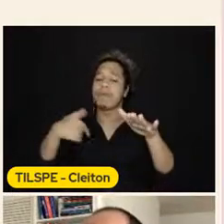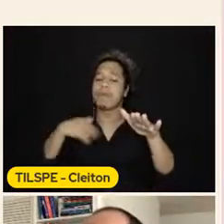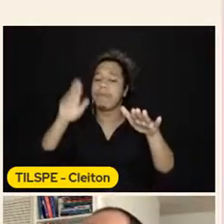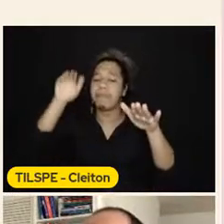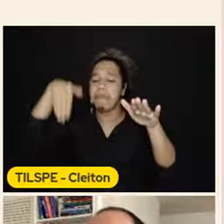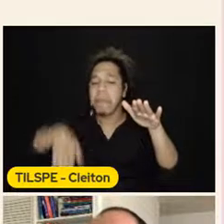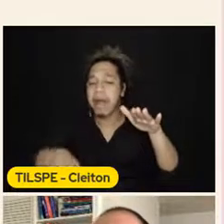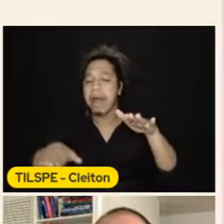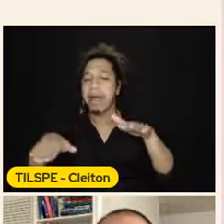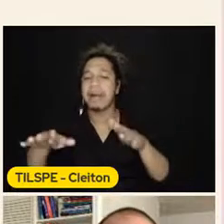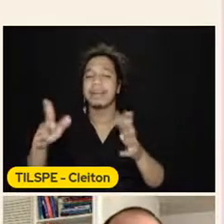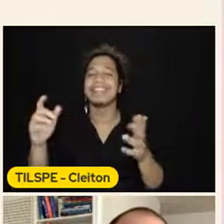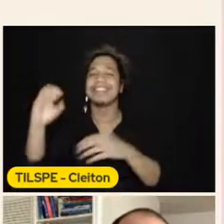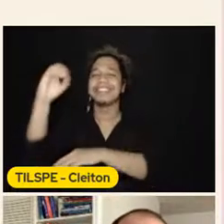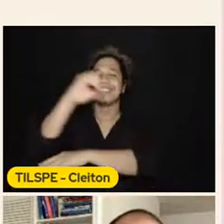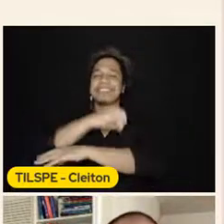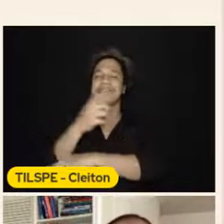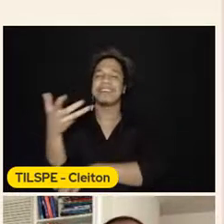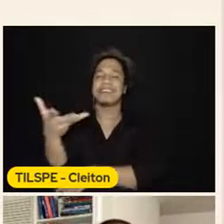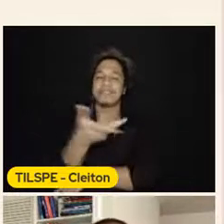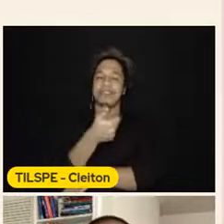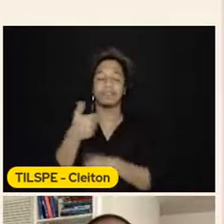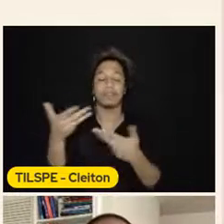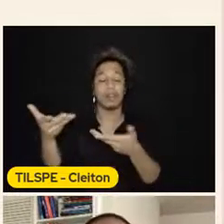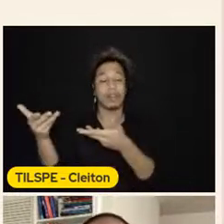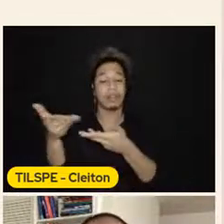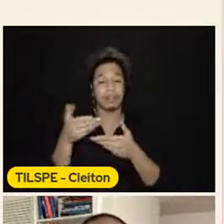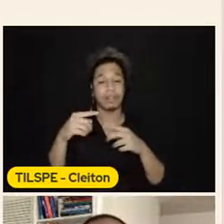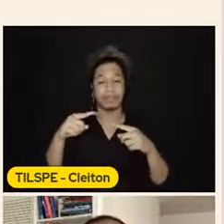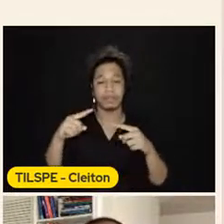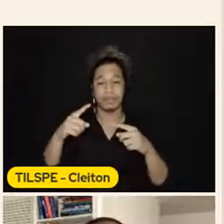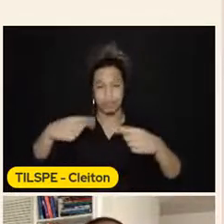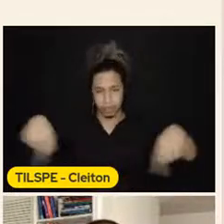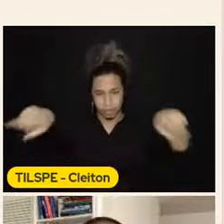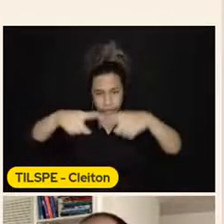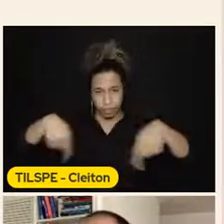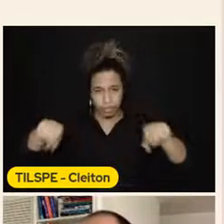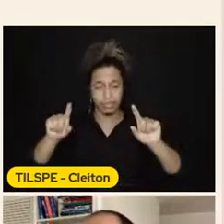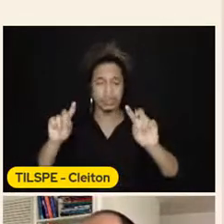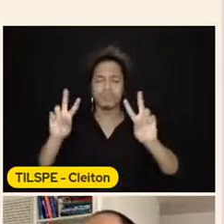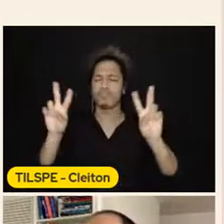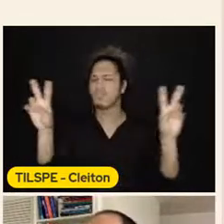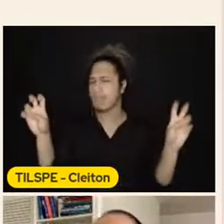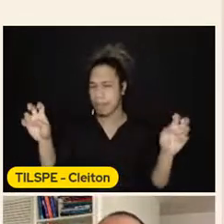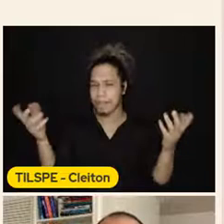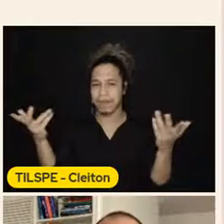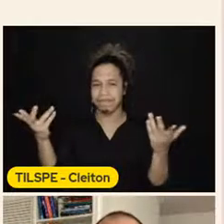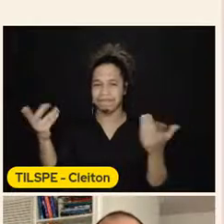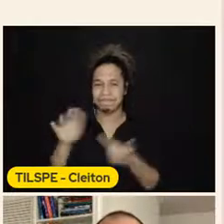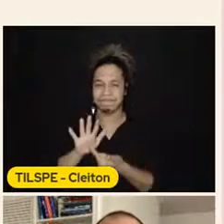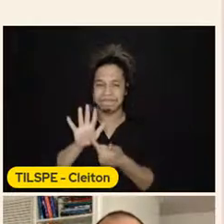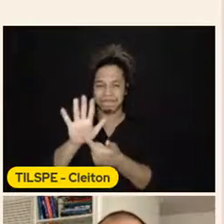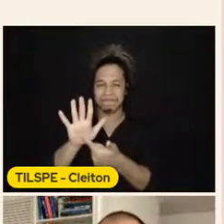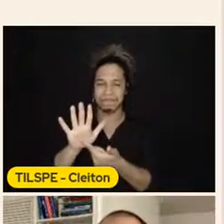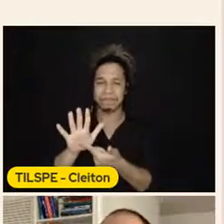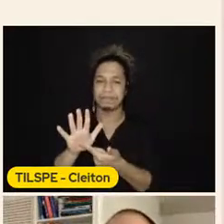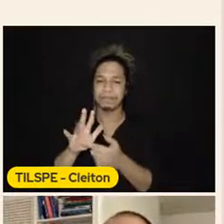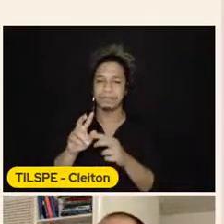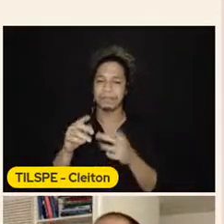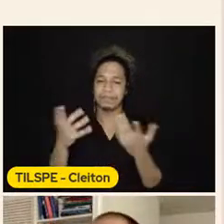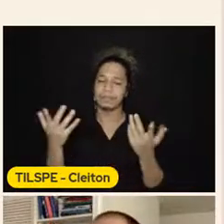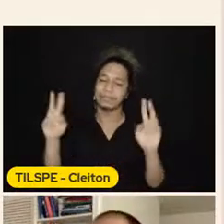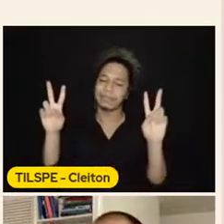I'd like to invite you all to talk about this theme, which I brought